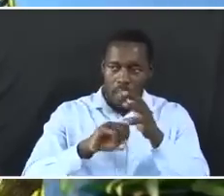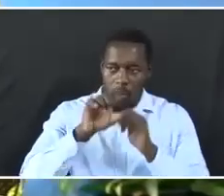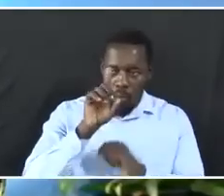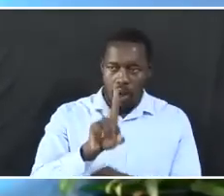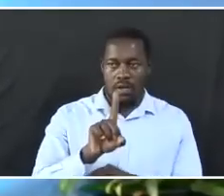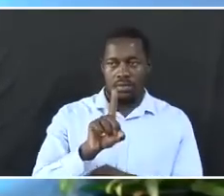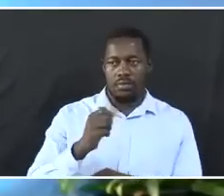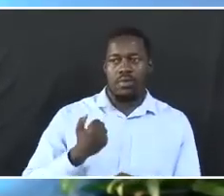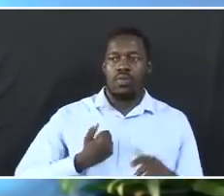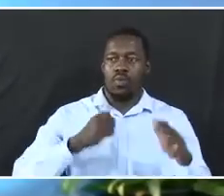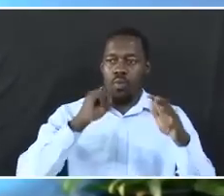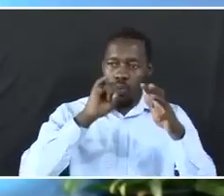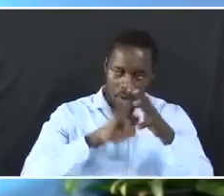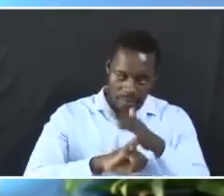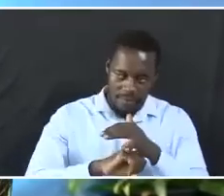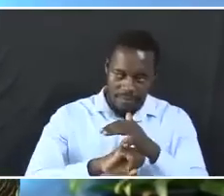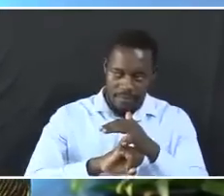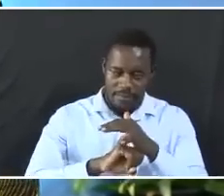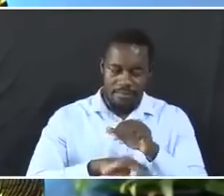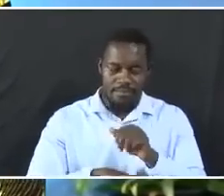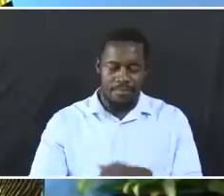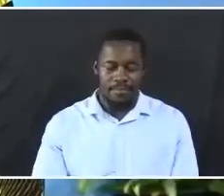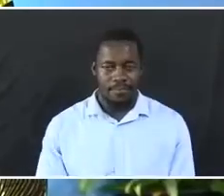woman I love.